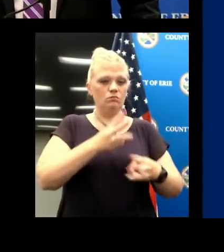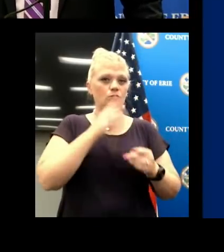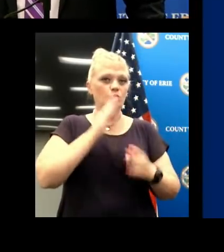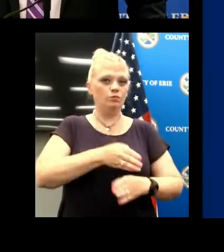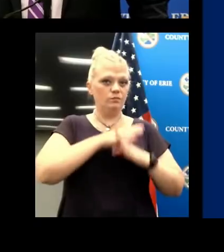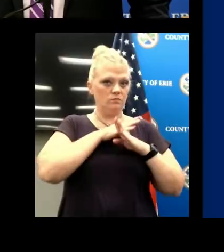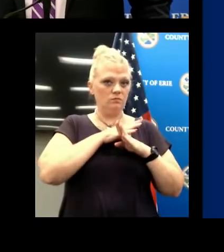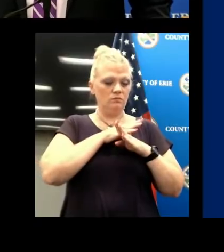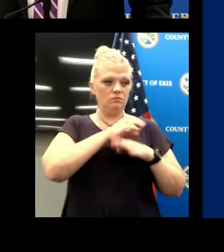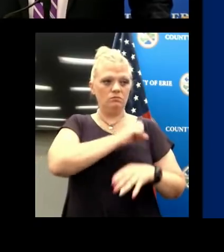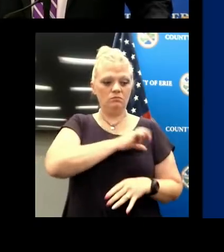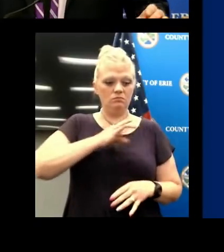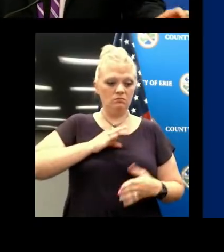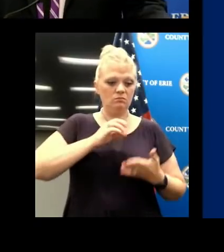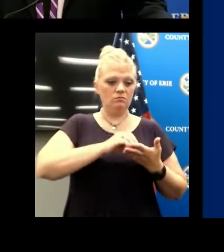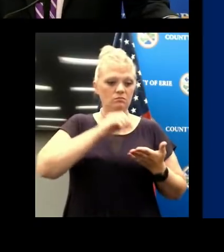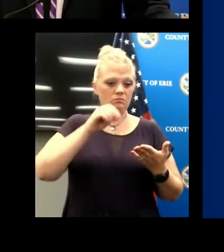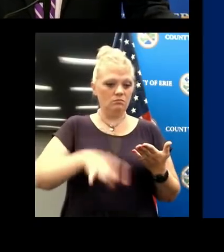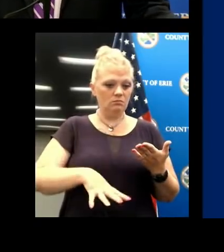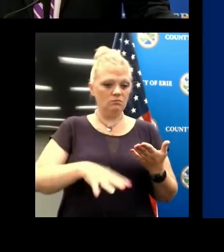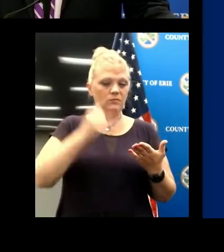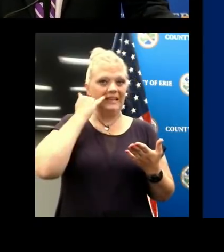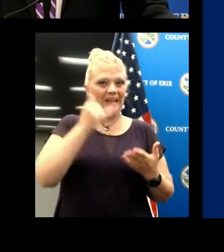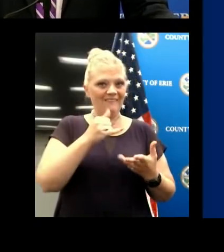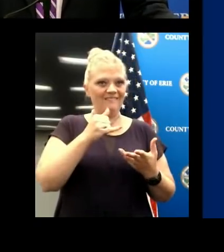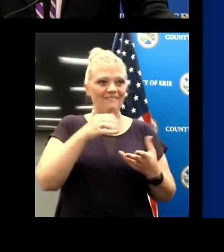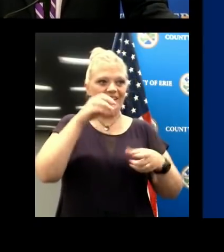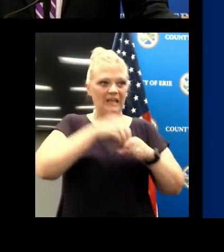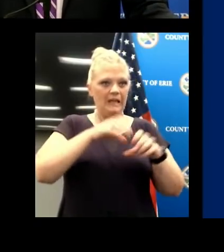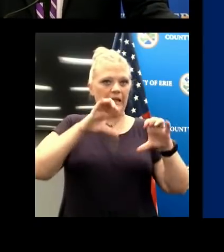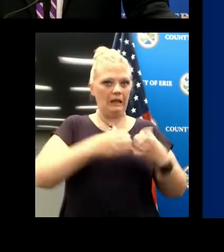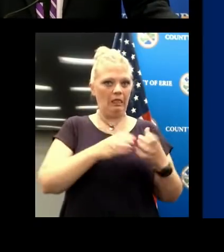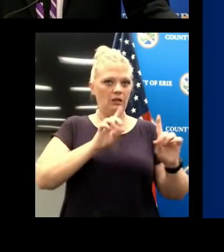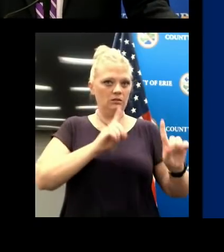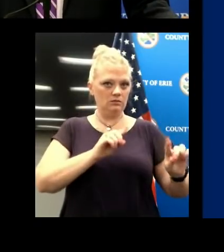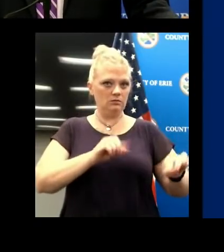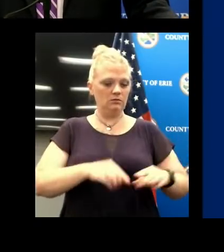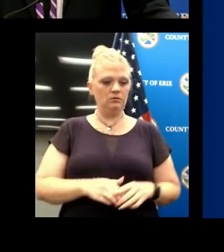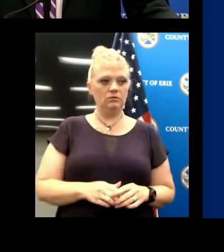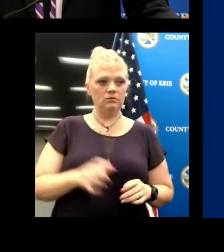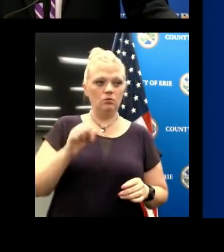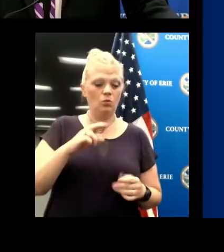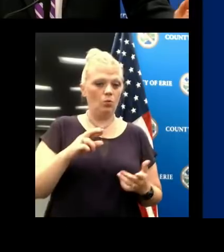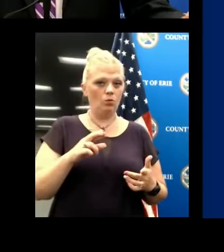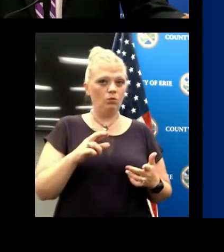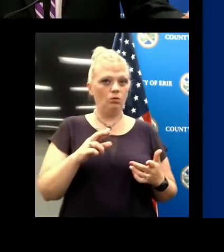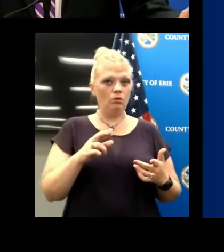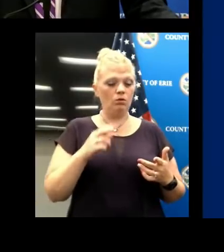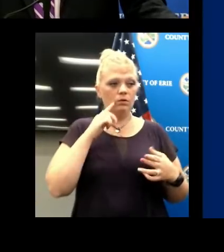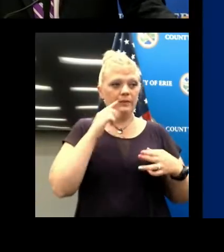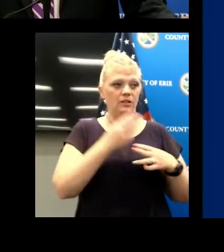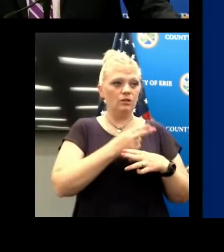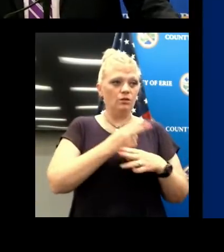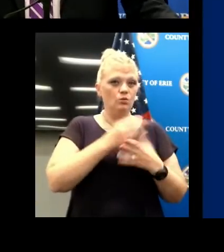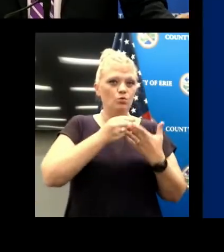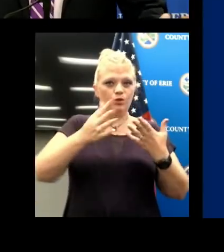protect staff, students, if they are doing in-class attendance, or for that matter being used to purchase laptops and things